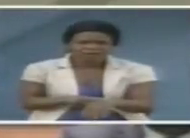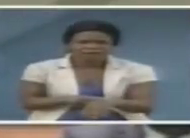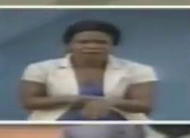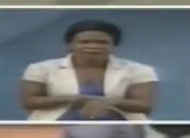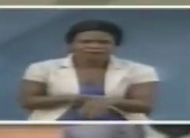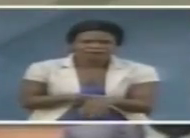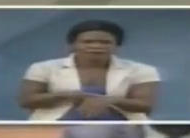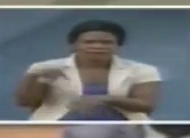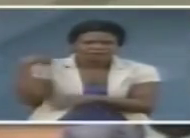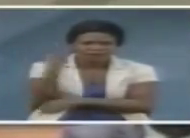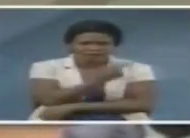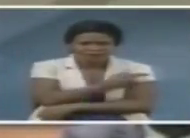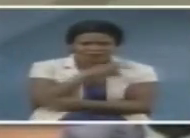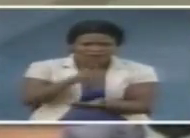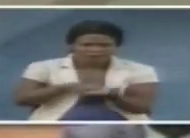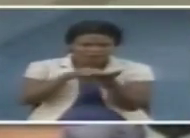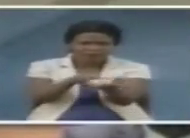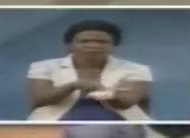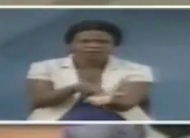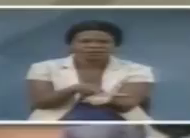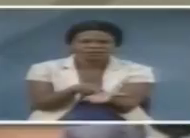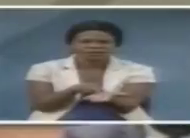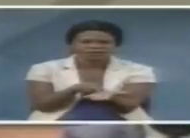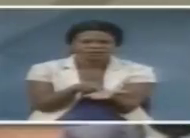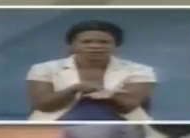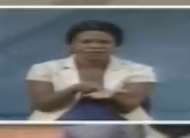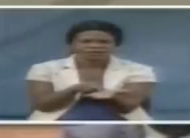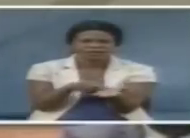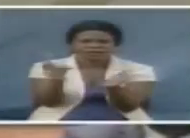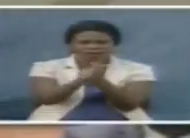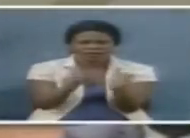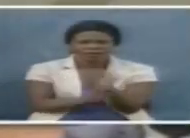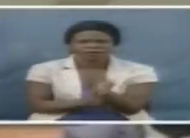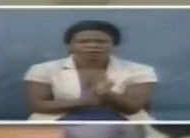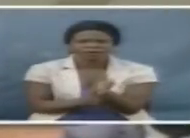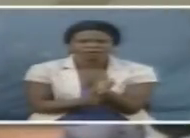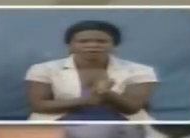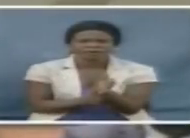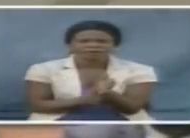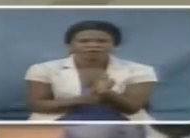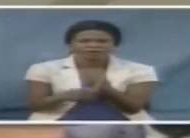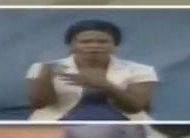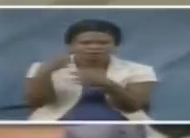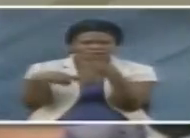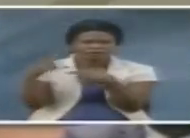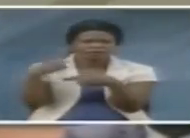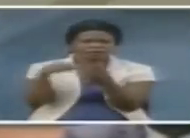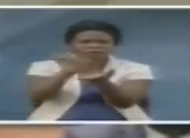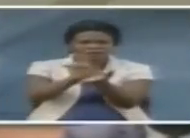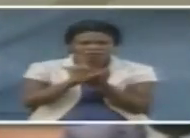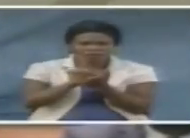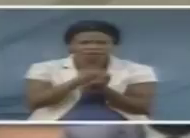will, during this session of Parliament, present a